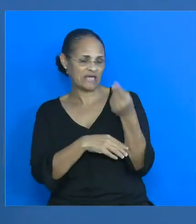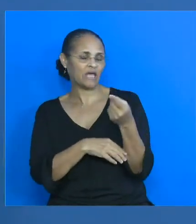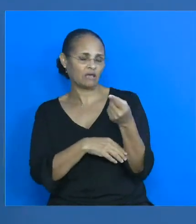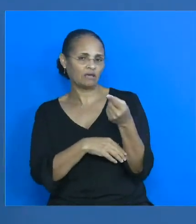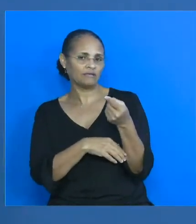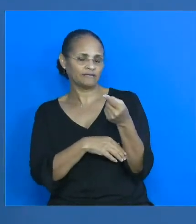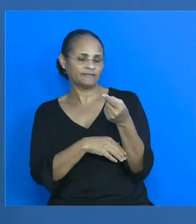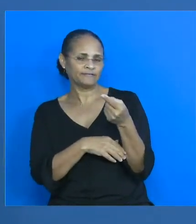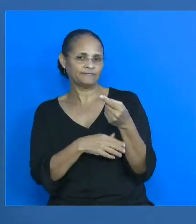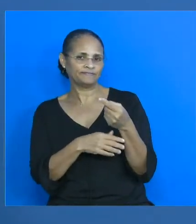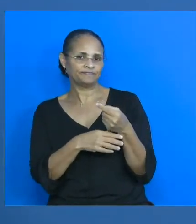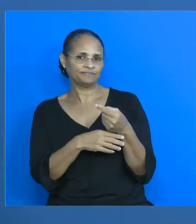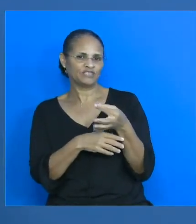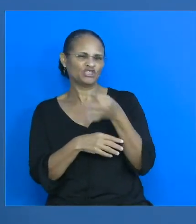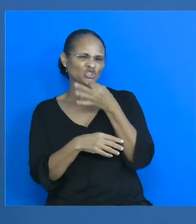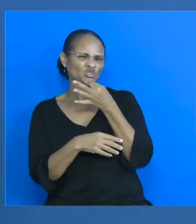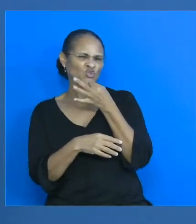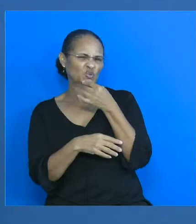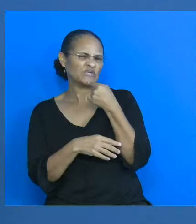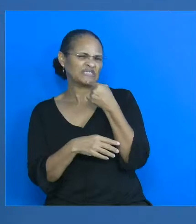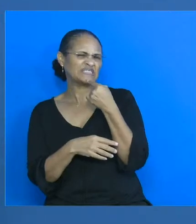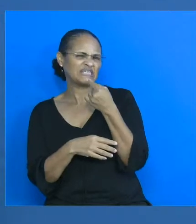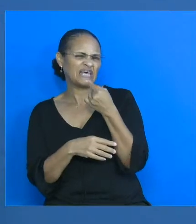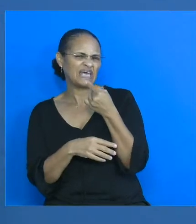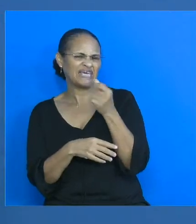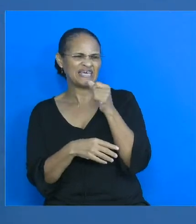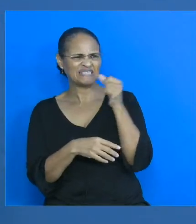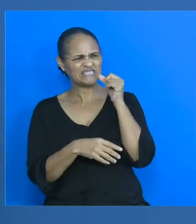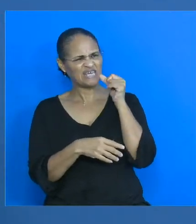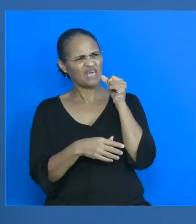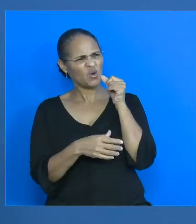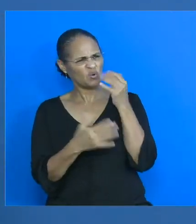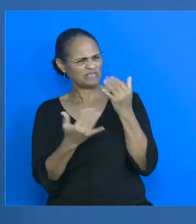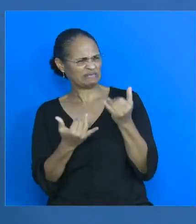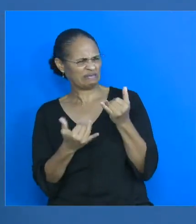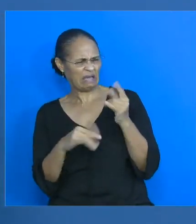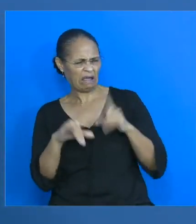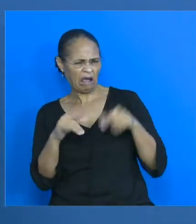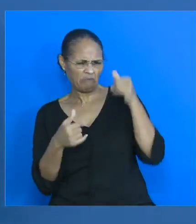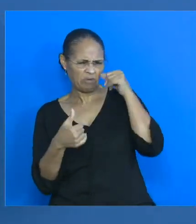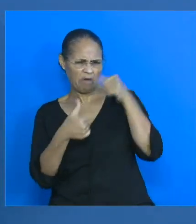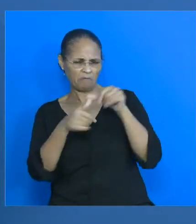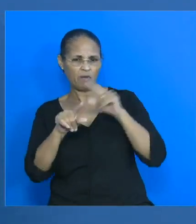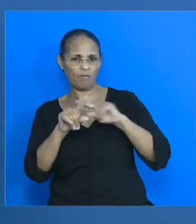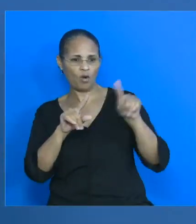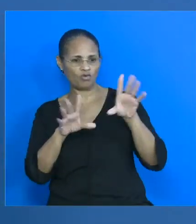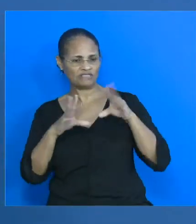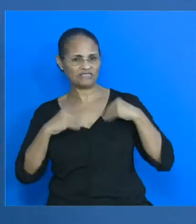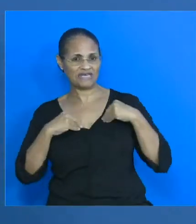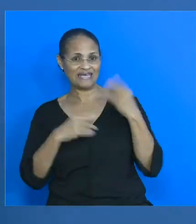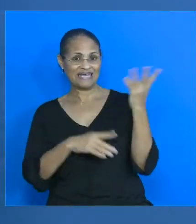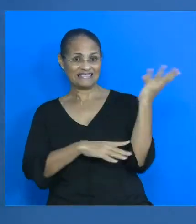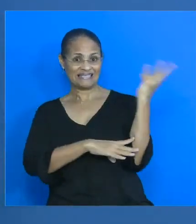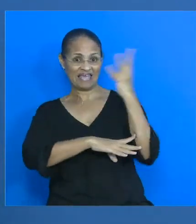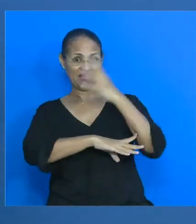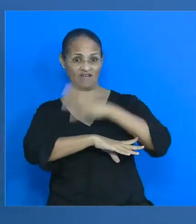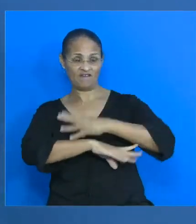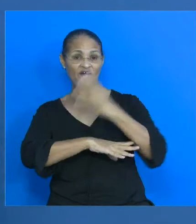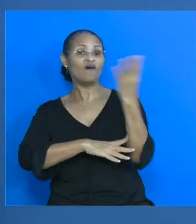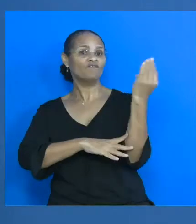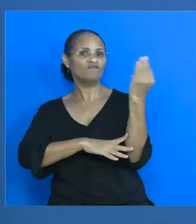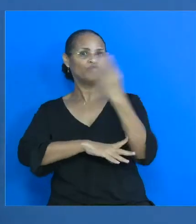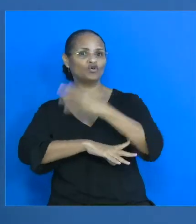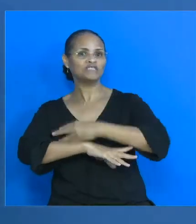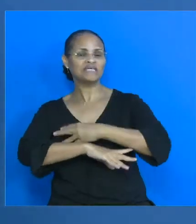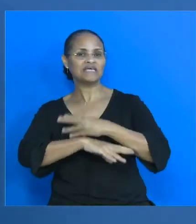have heard me indicate either yesterday or today, and I can't remember, so forgive me, that we've just received our first day 14 results. So we now